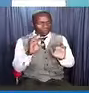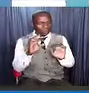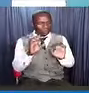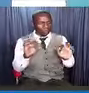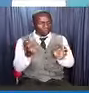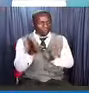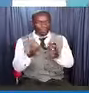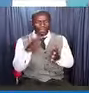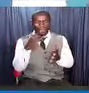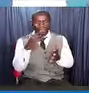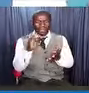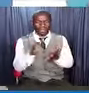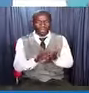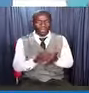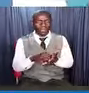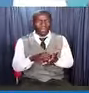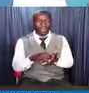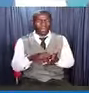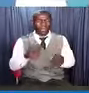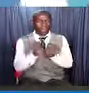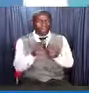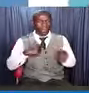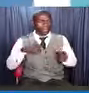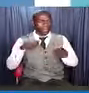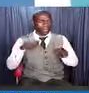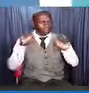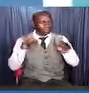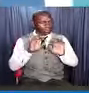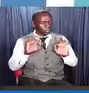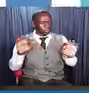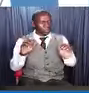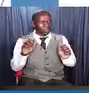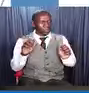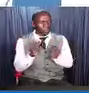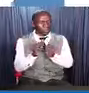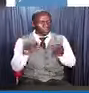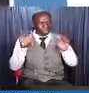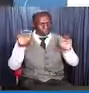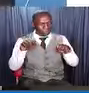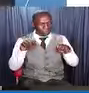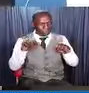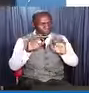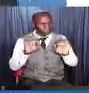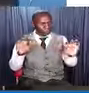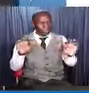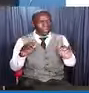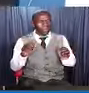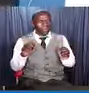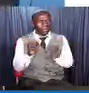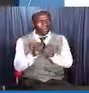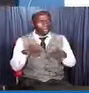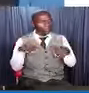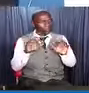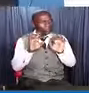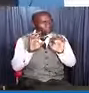cannot be able Yesu to alisema, Jesus said, bila mimi hamwezi kitu. You cannot be able to bila do mimi hamwezi kitu. Without me, you can't do bila anything. Mimi